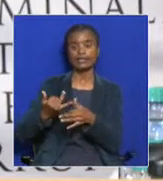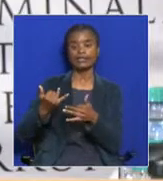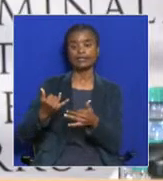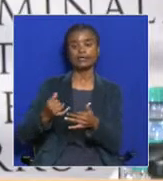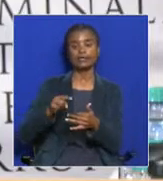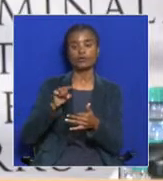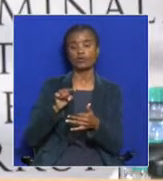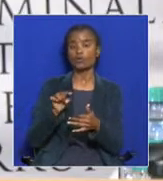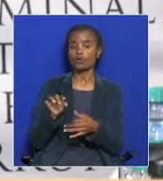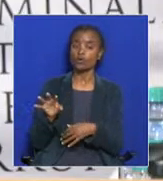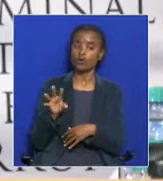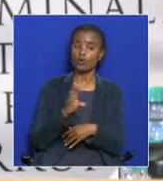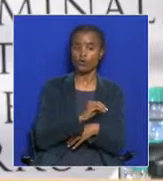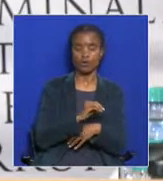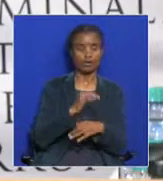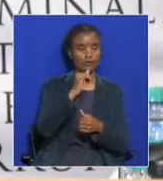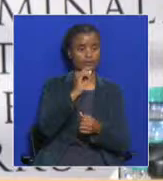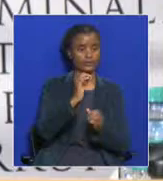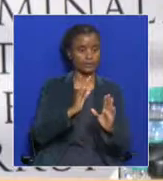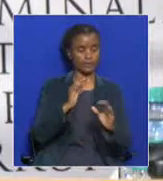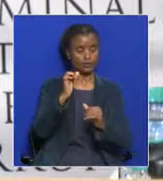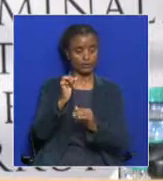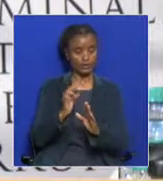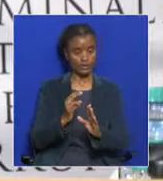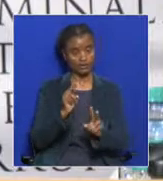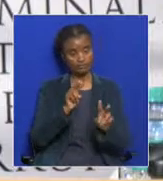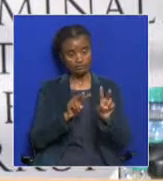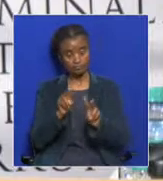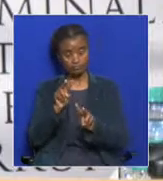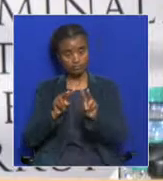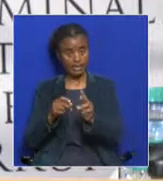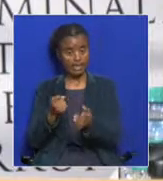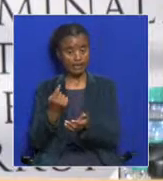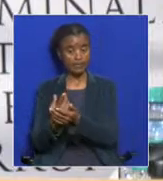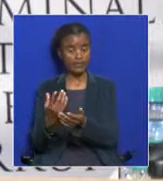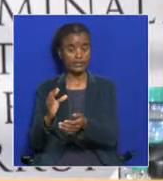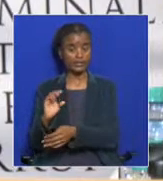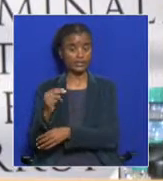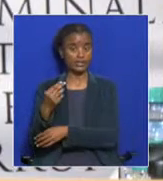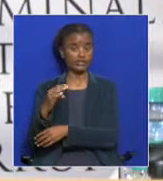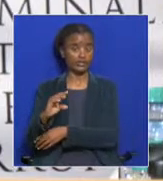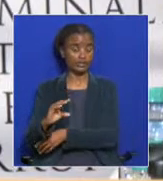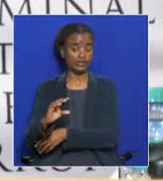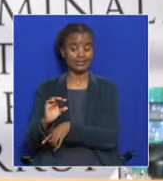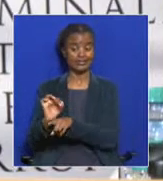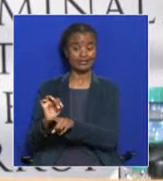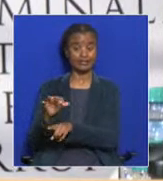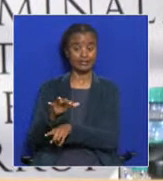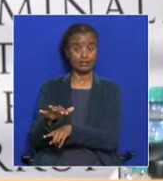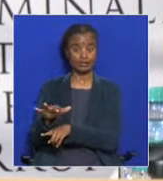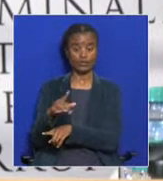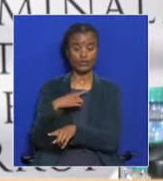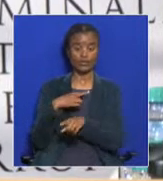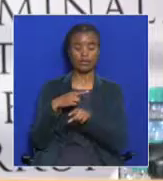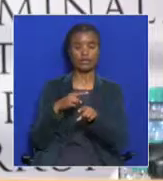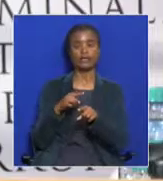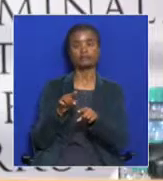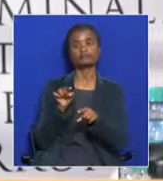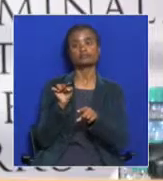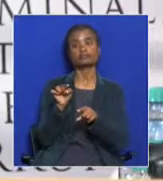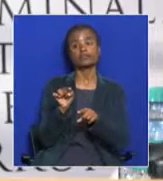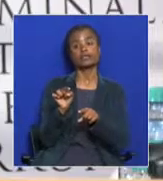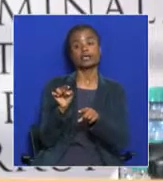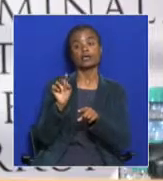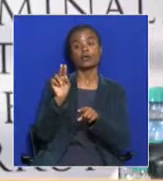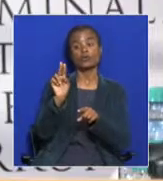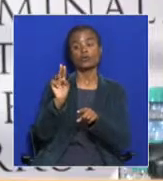containers at the CHC depot. They would apply to the distance to Umlazi stays the same, right? Yes. The